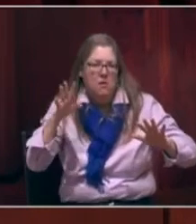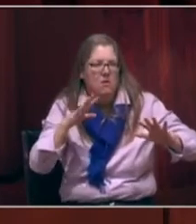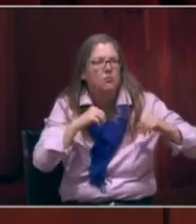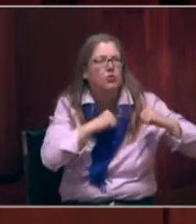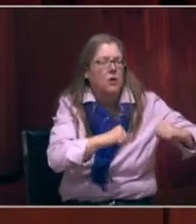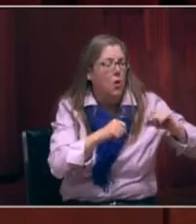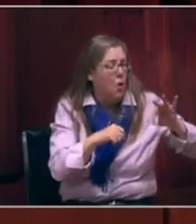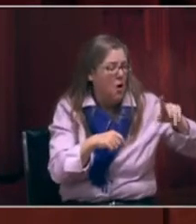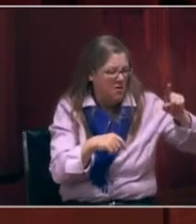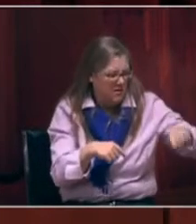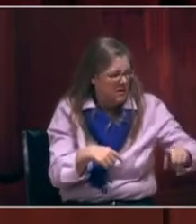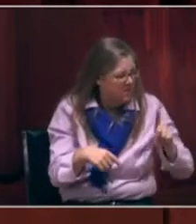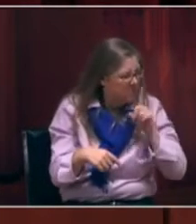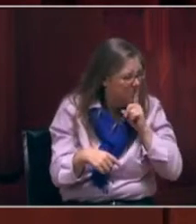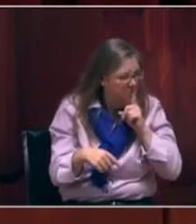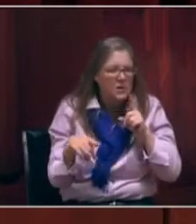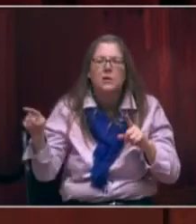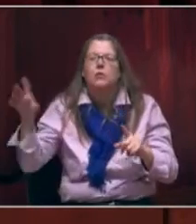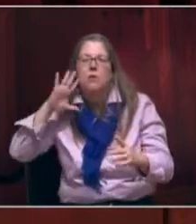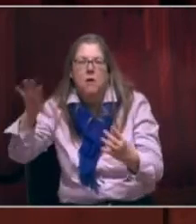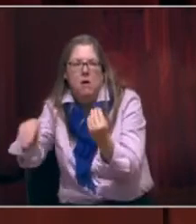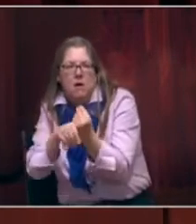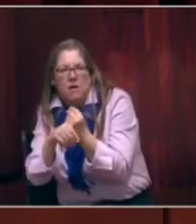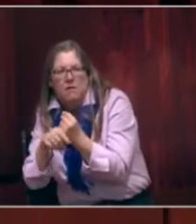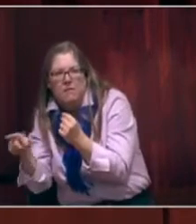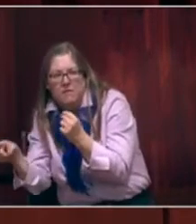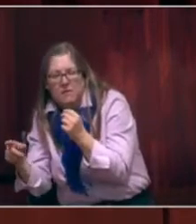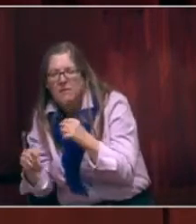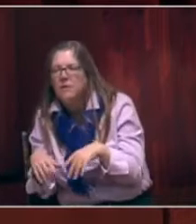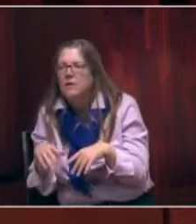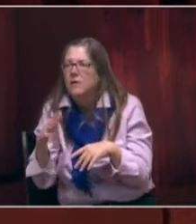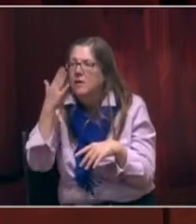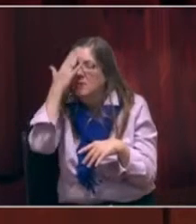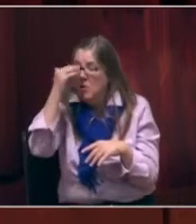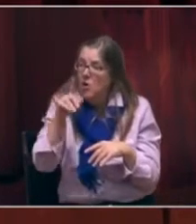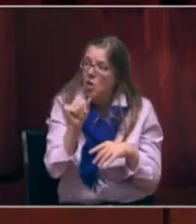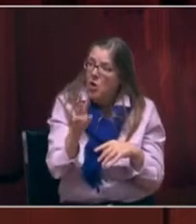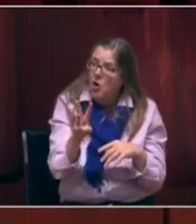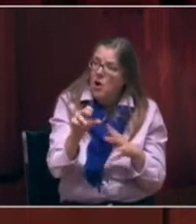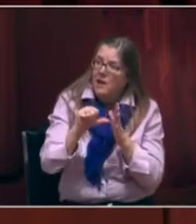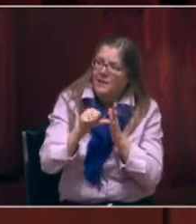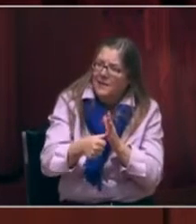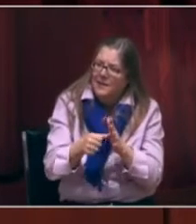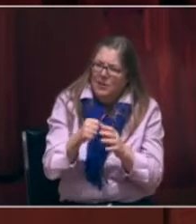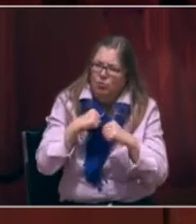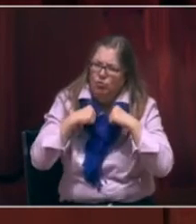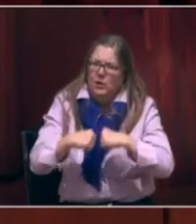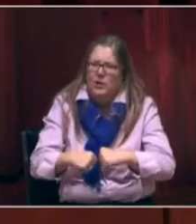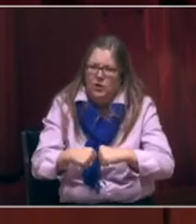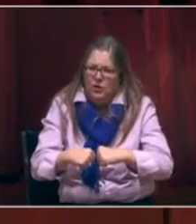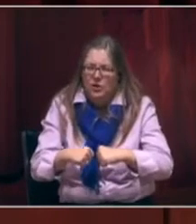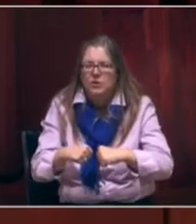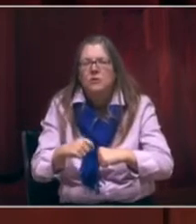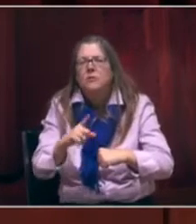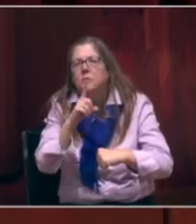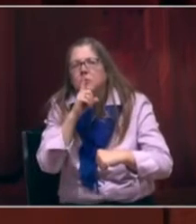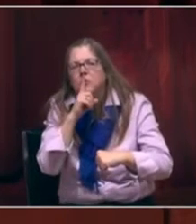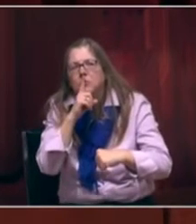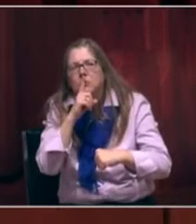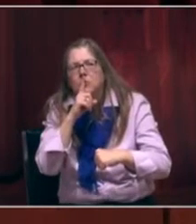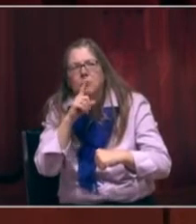on protective measures. And I have to go into that a little bit because when these laws emphasize unique protections, they usually don't go into